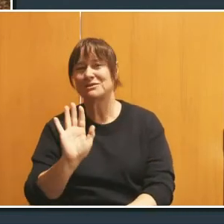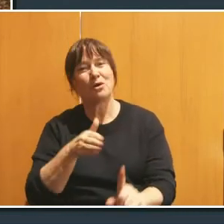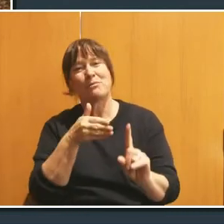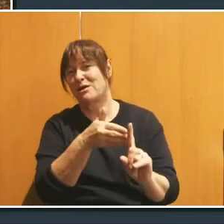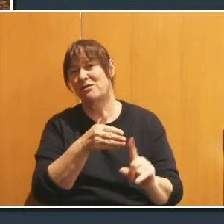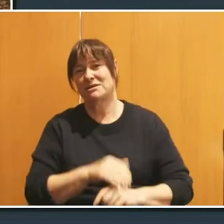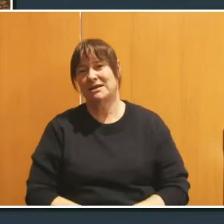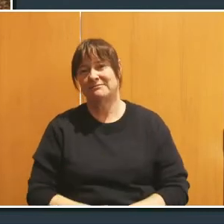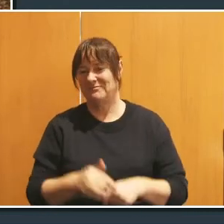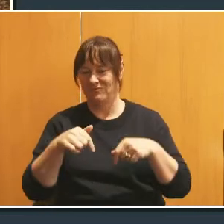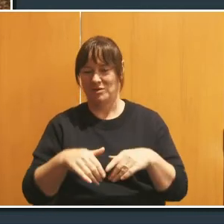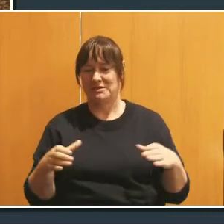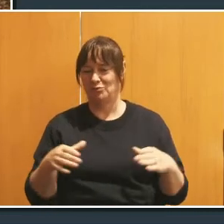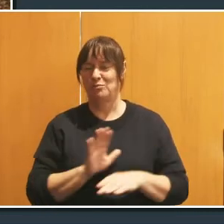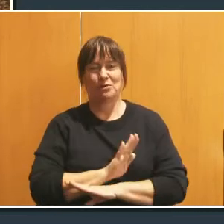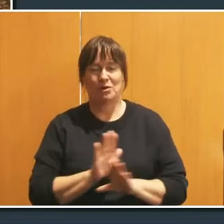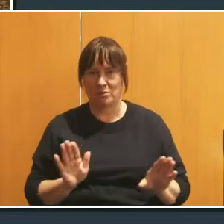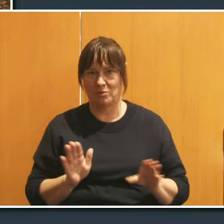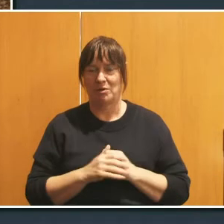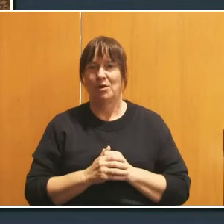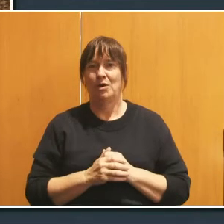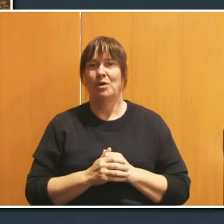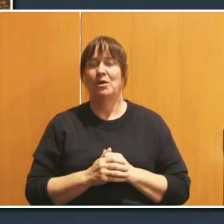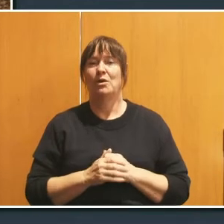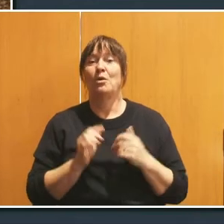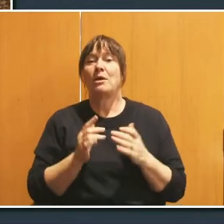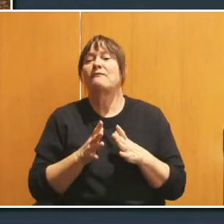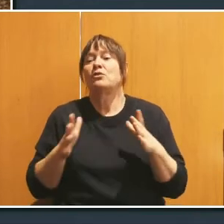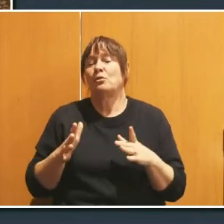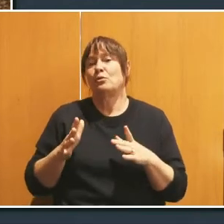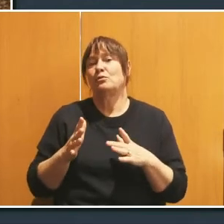of this group when we have large sectors